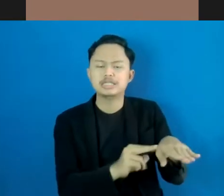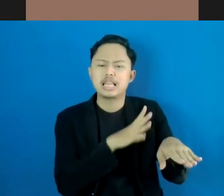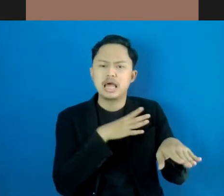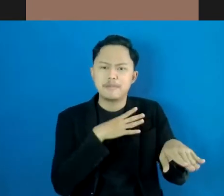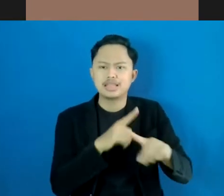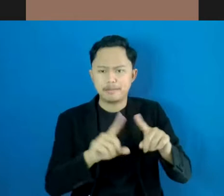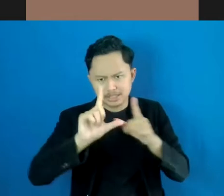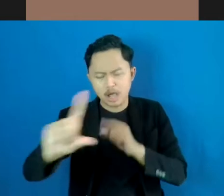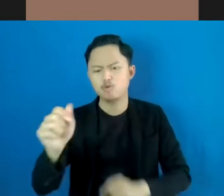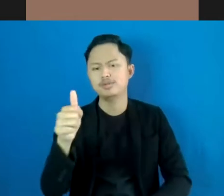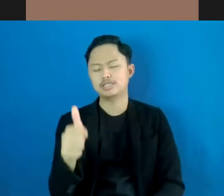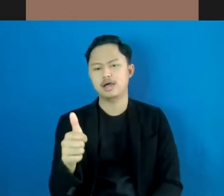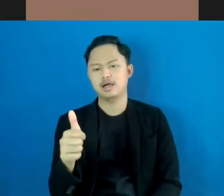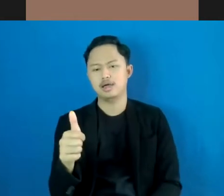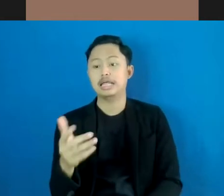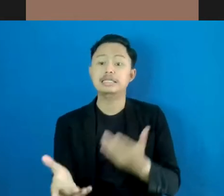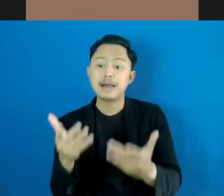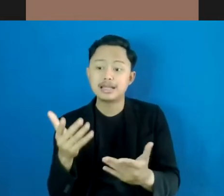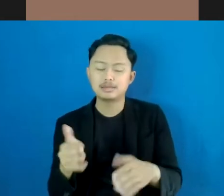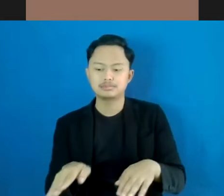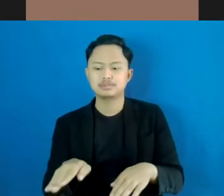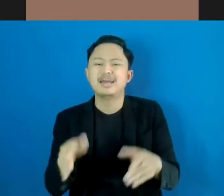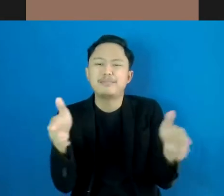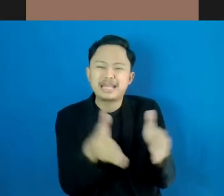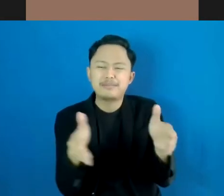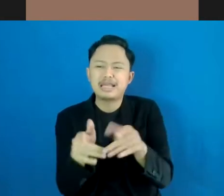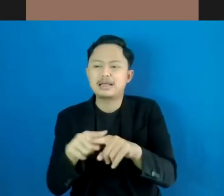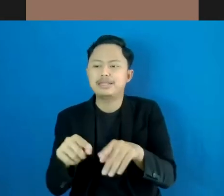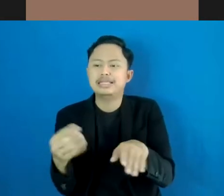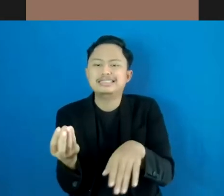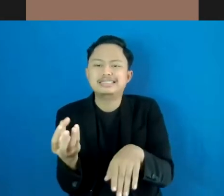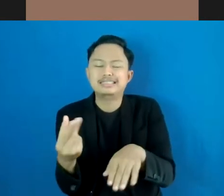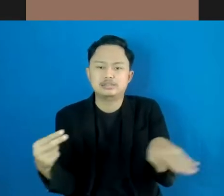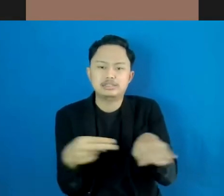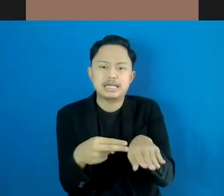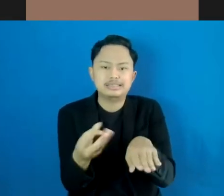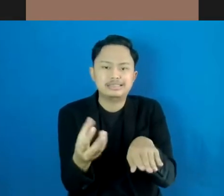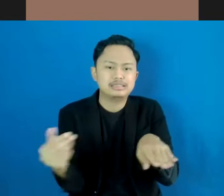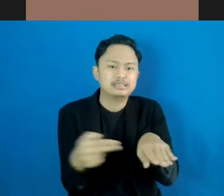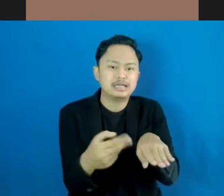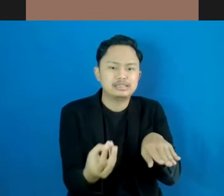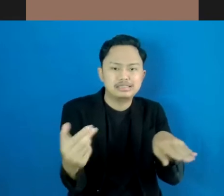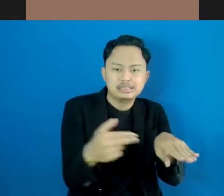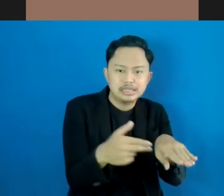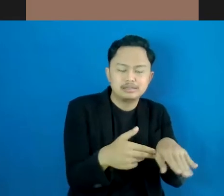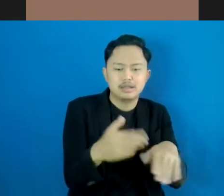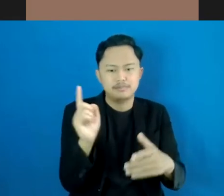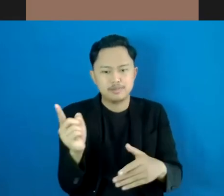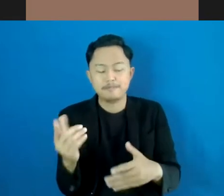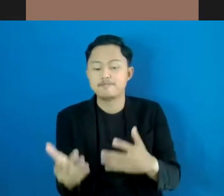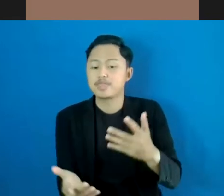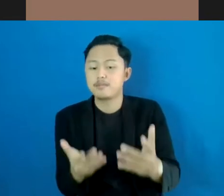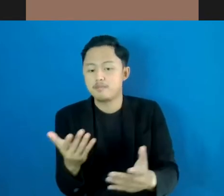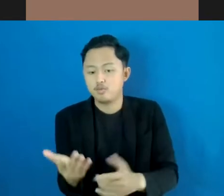each operator. So there will be a problem for them. So in our operation later on in the future, we probably will